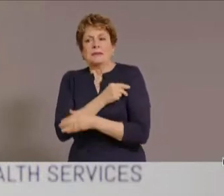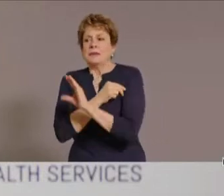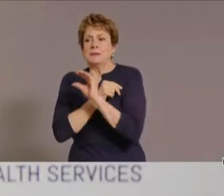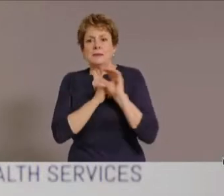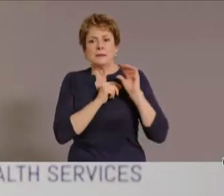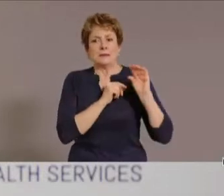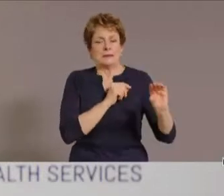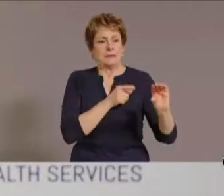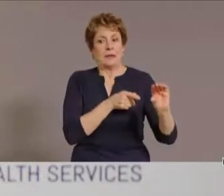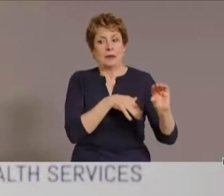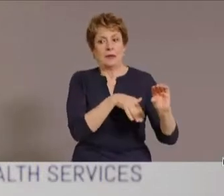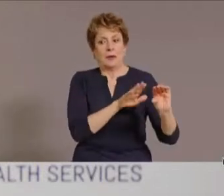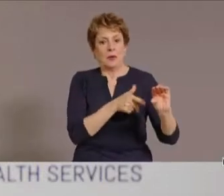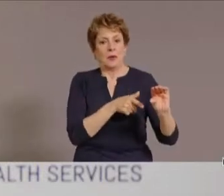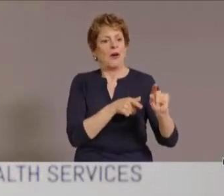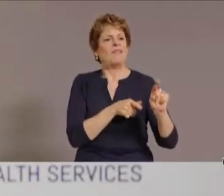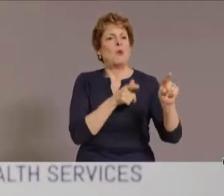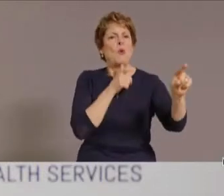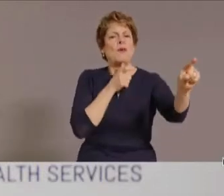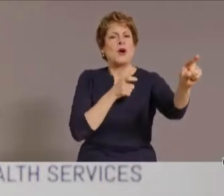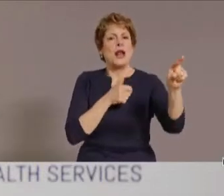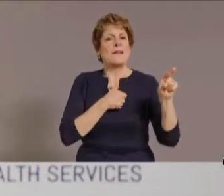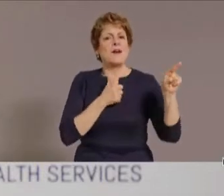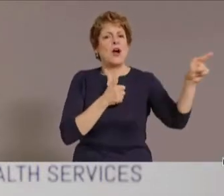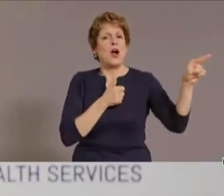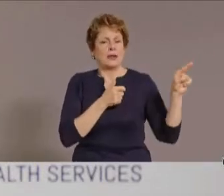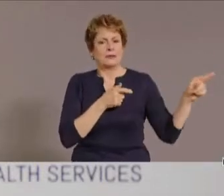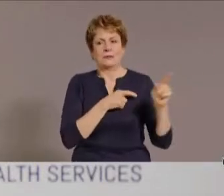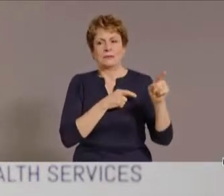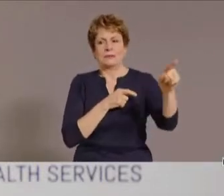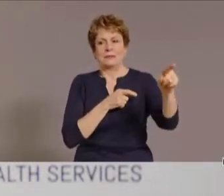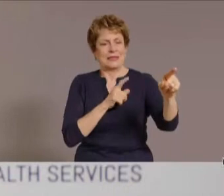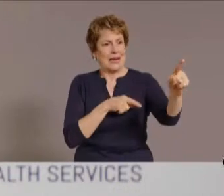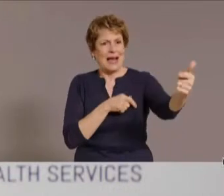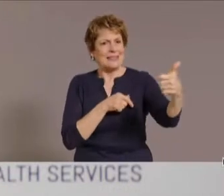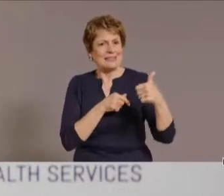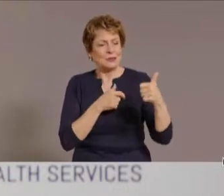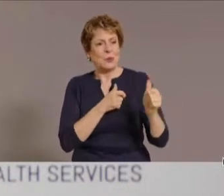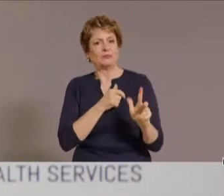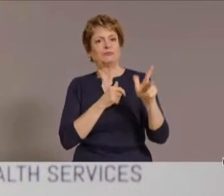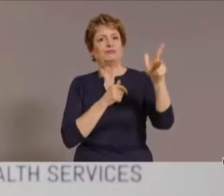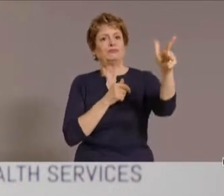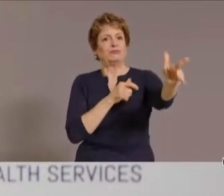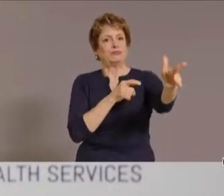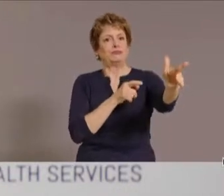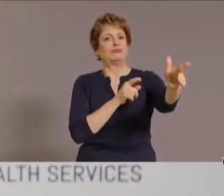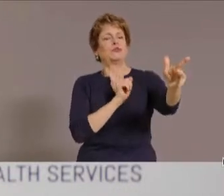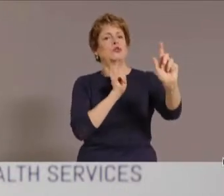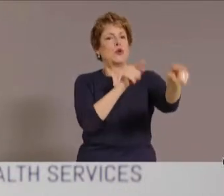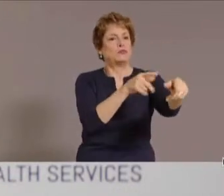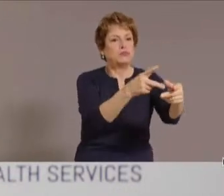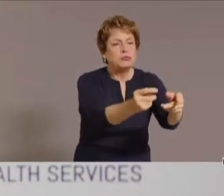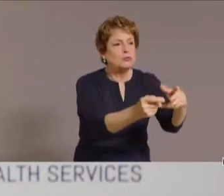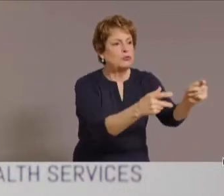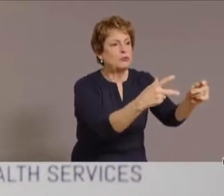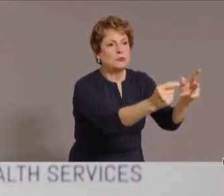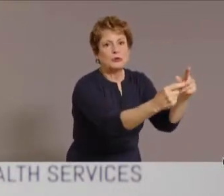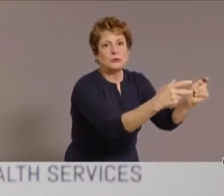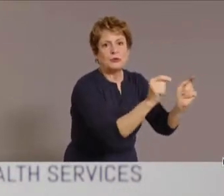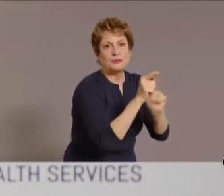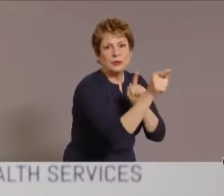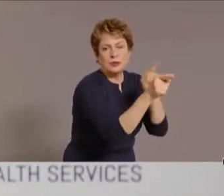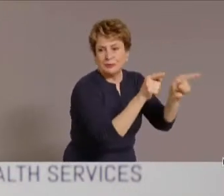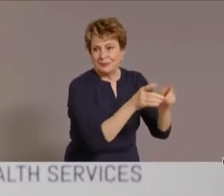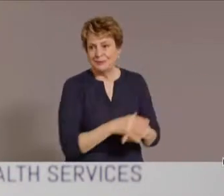the state-operated pod and provide vaccine in there. I don't have specific locations, but those county health departments definitely